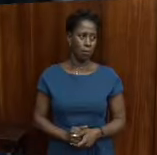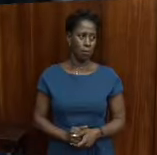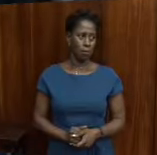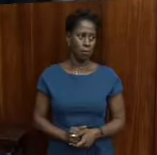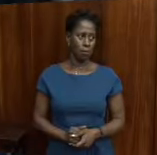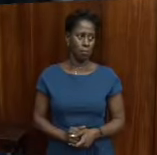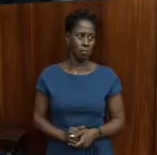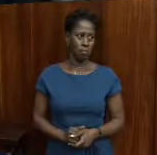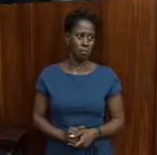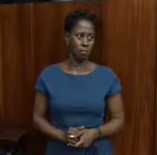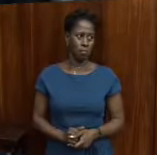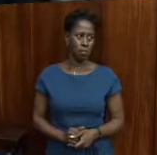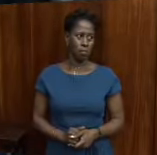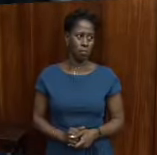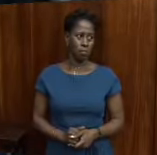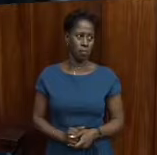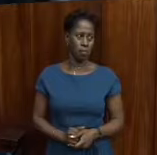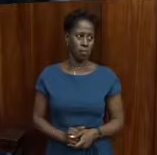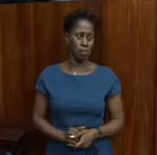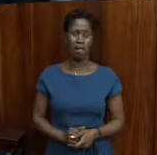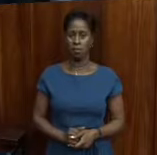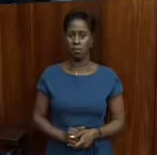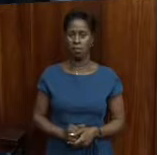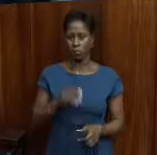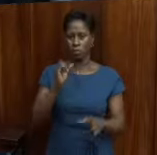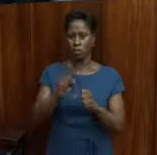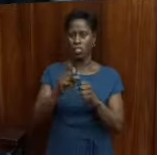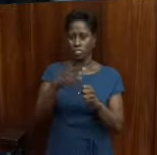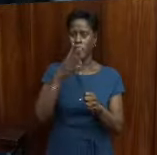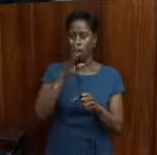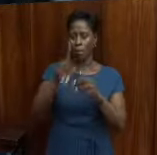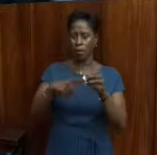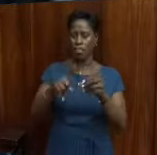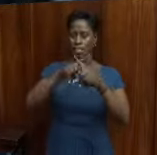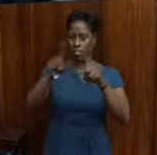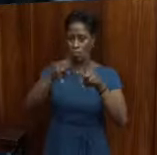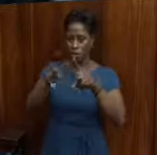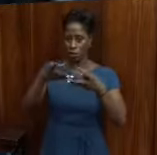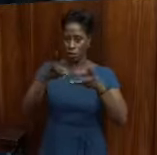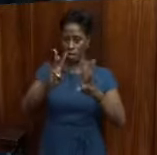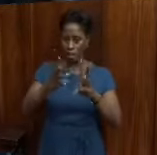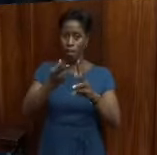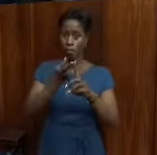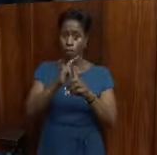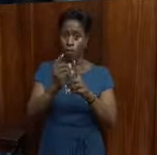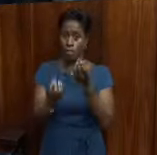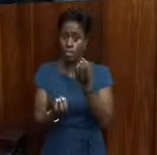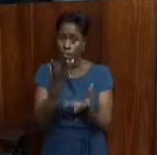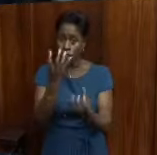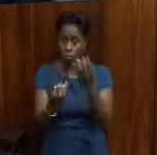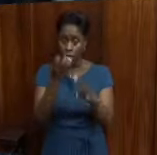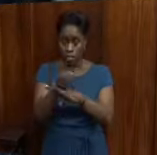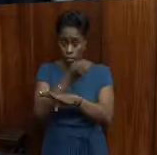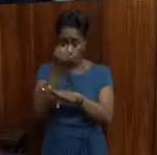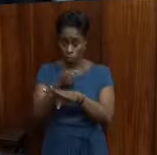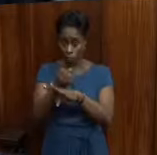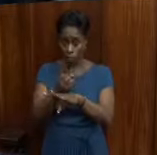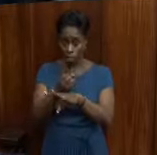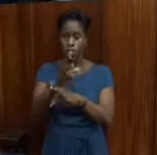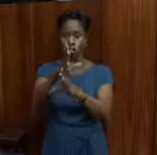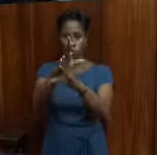government will enter purchase power agreement with Lucilec. This should also help increase the competitiveness of St. Lucia as a low-cost